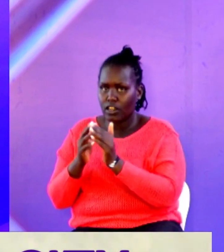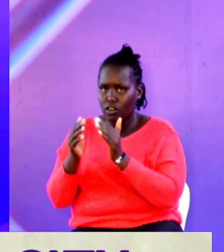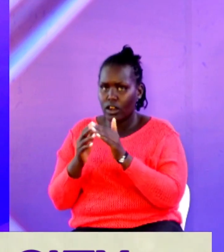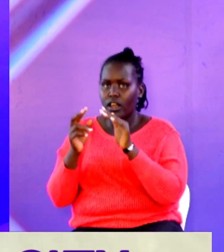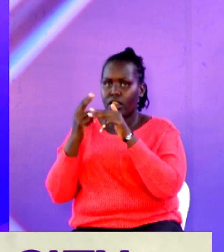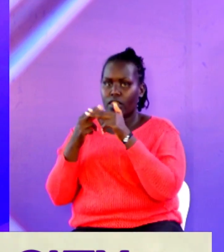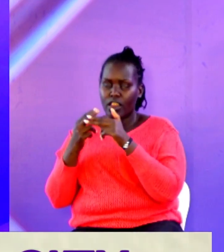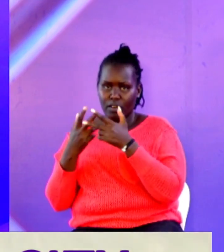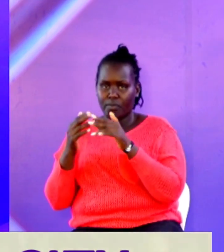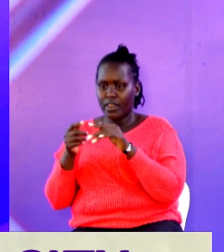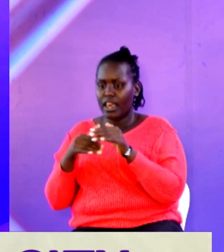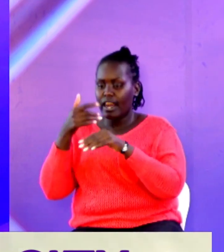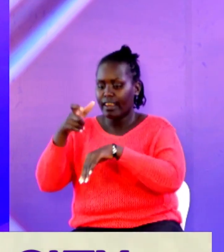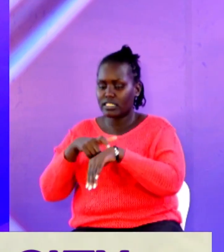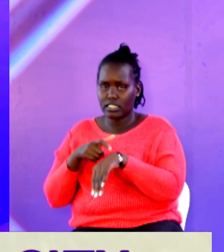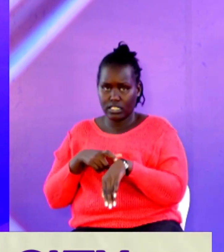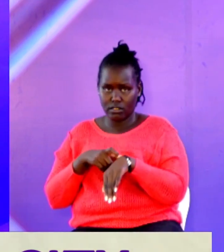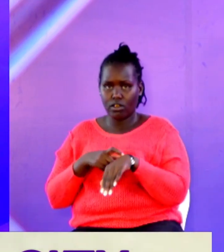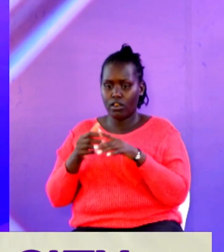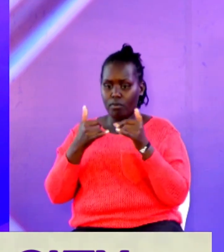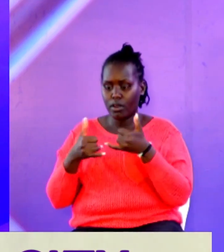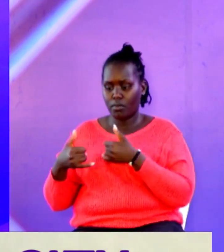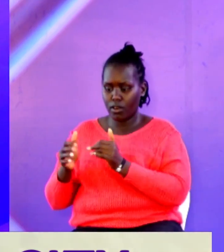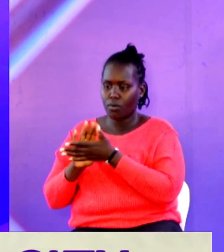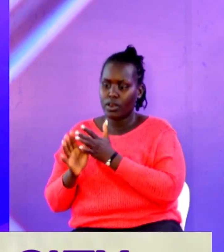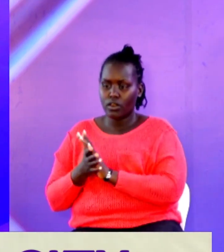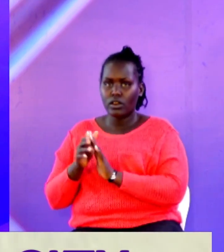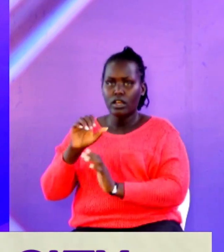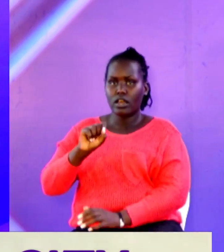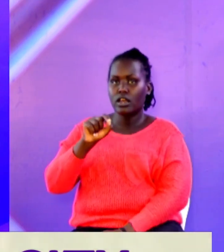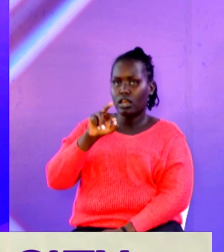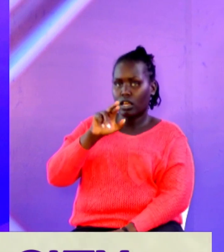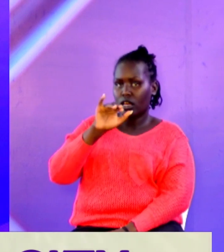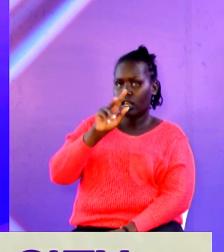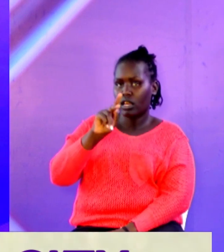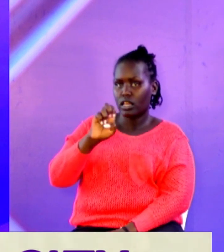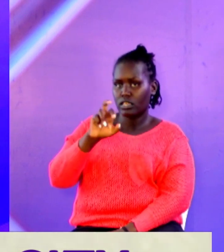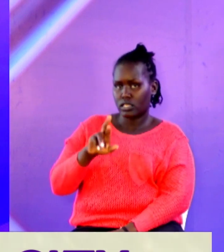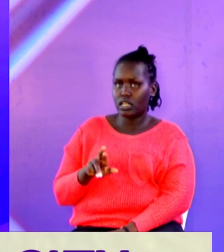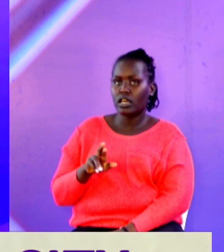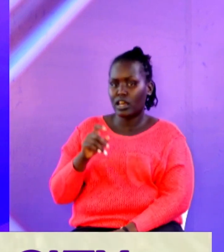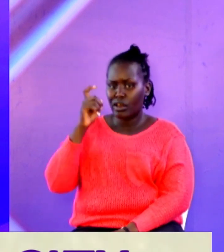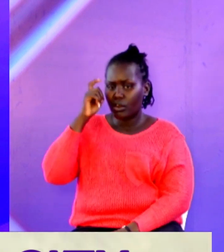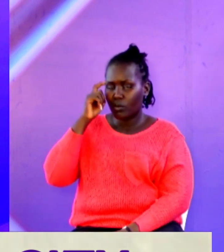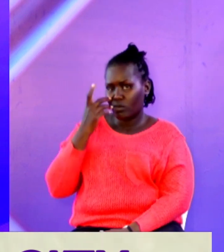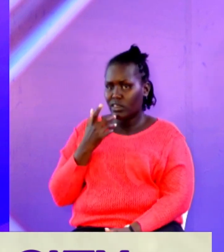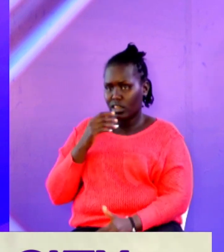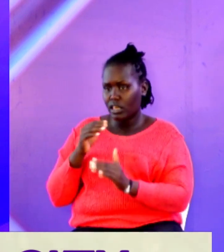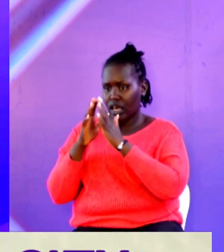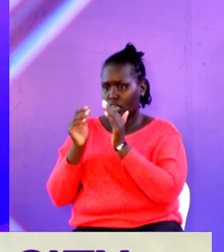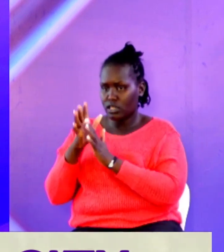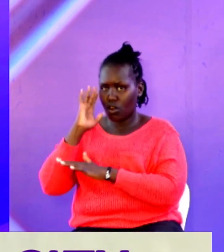next season? Especially Arsenal has been playing without a striker. Now they have Gyökeres, a natural number 9. Do you see him helping Arsenal